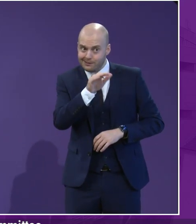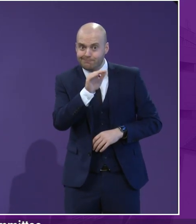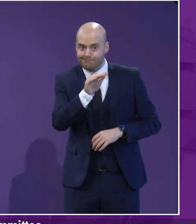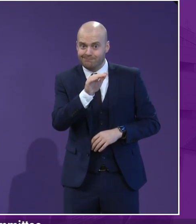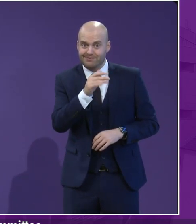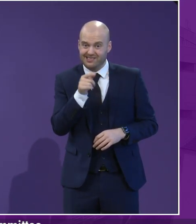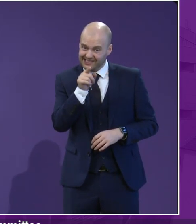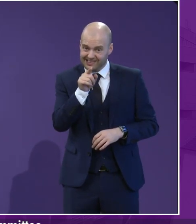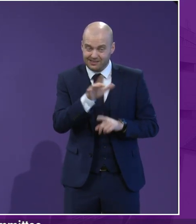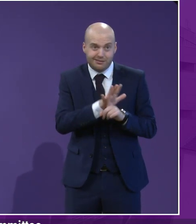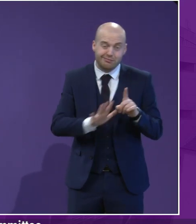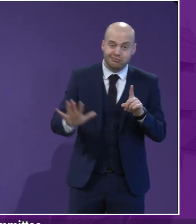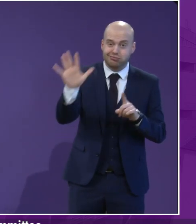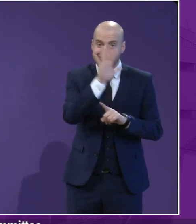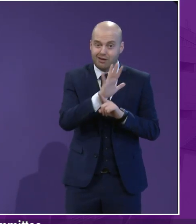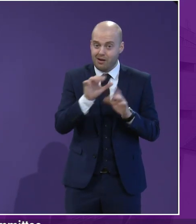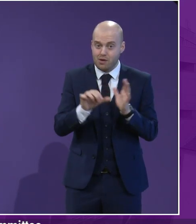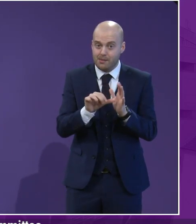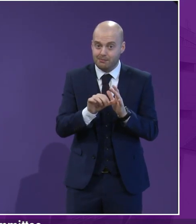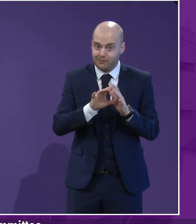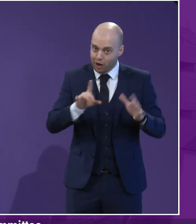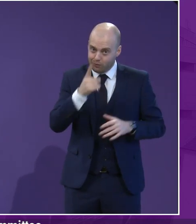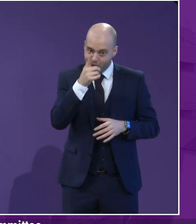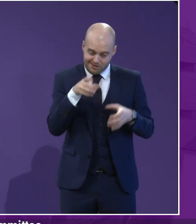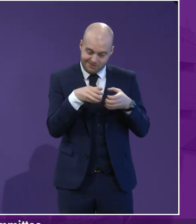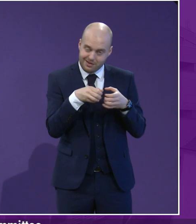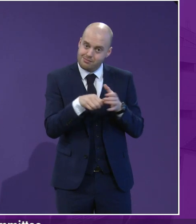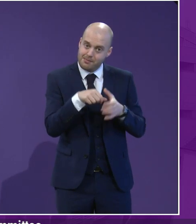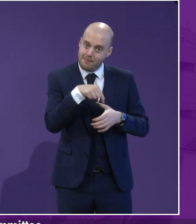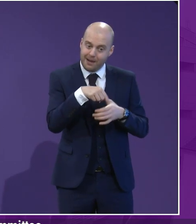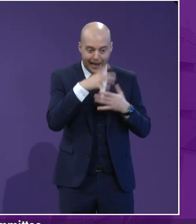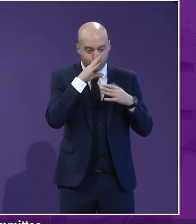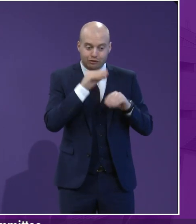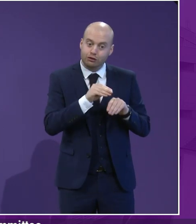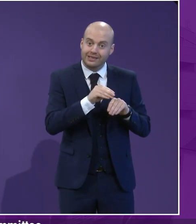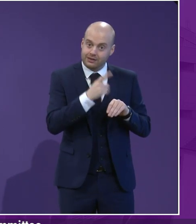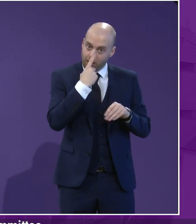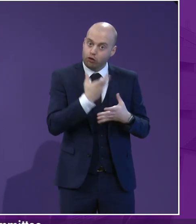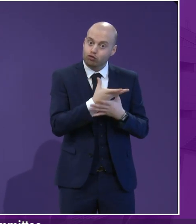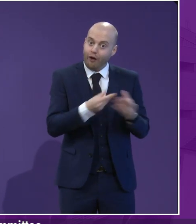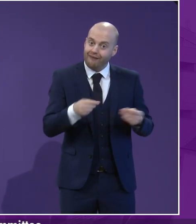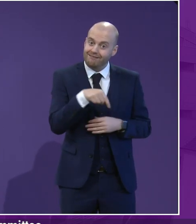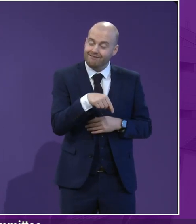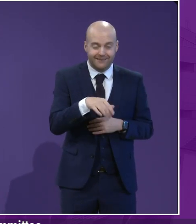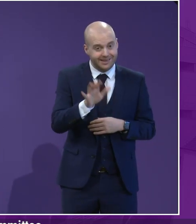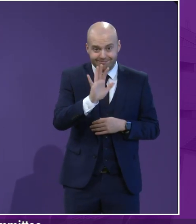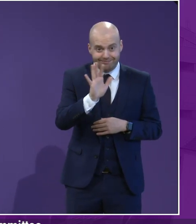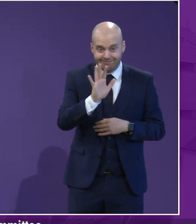in that sense. And when we mentioned the shortage of interpreters,